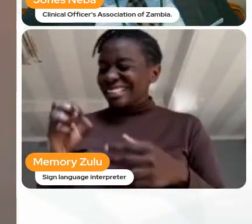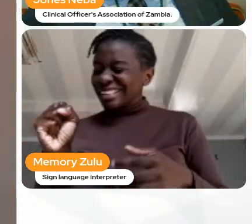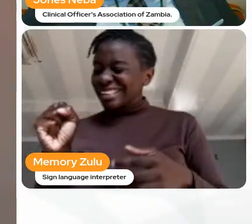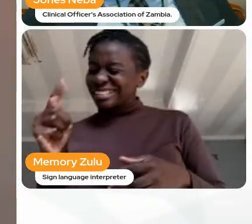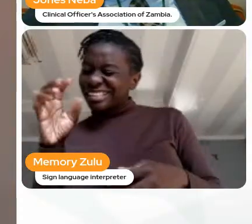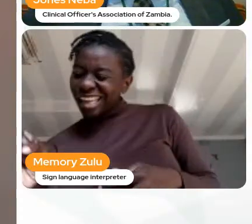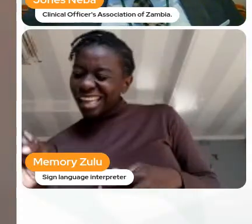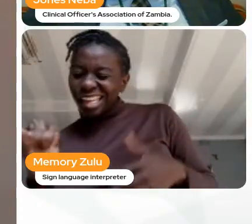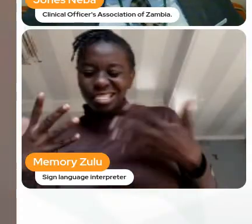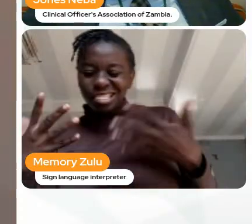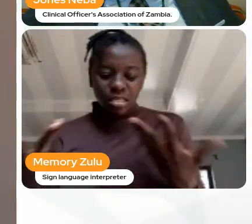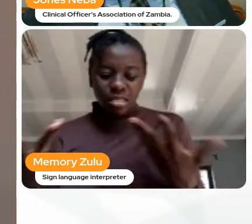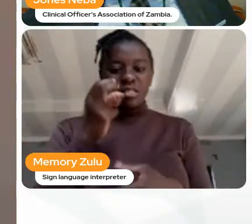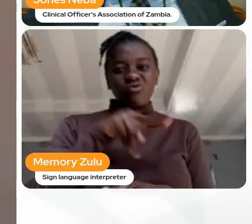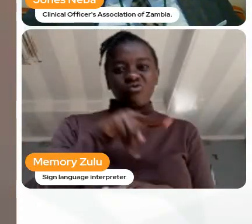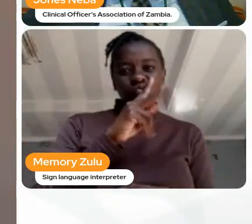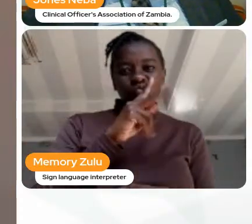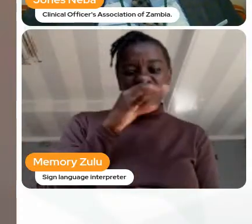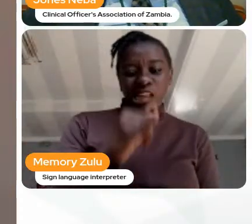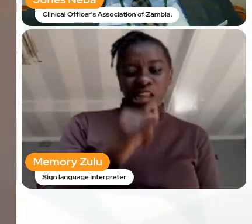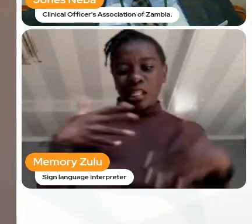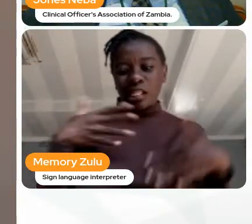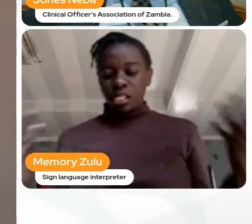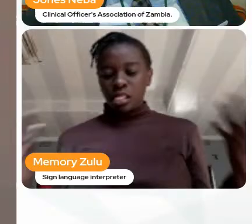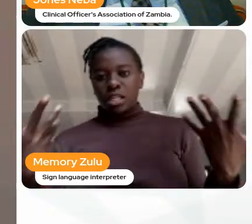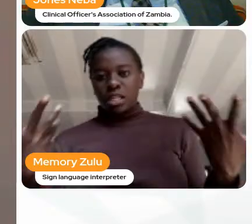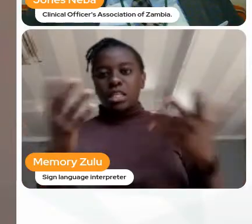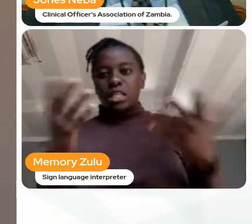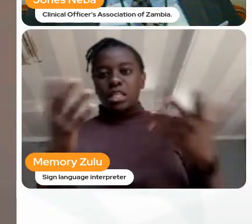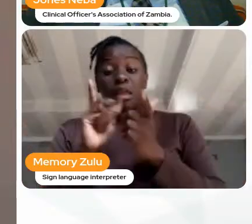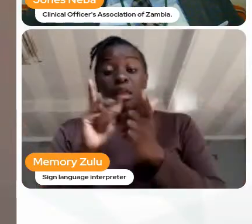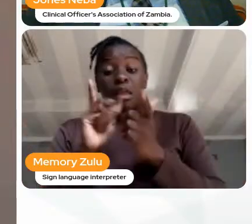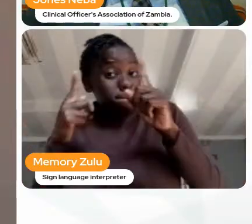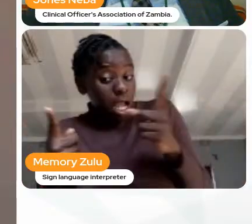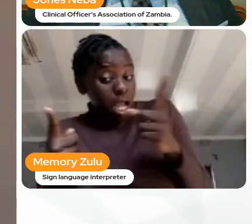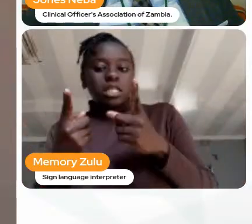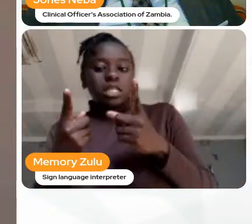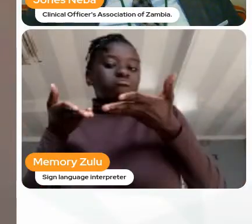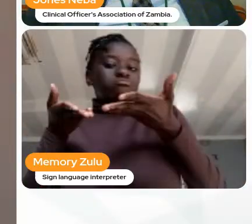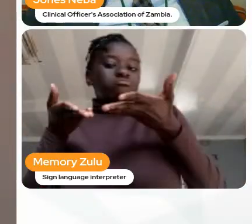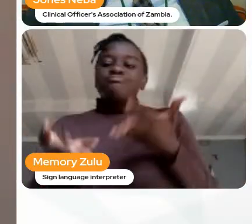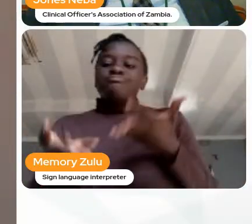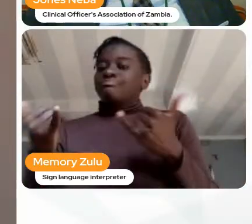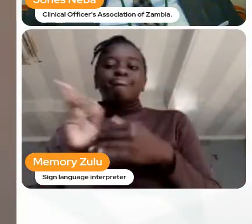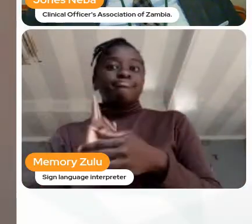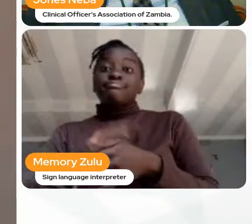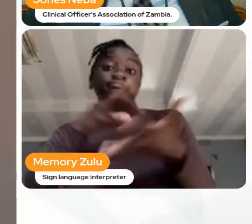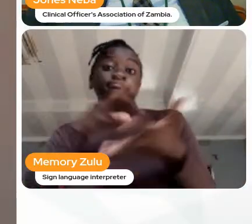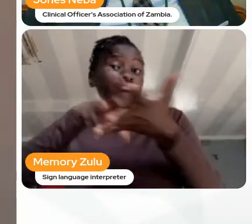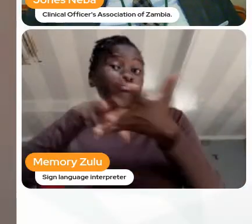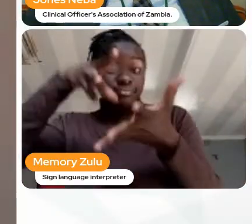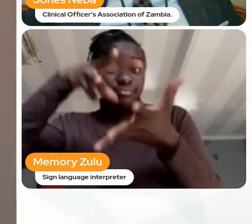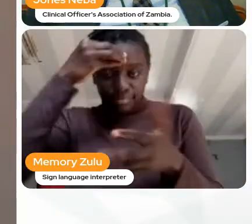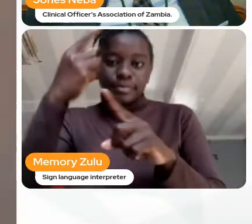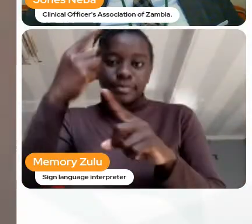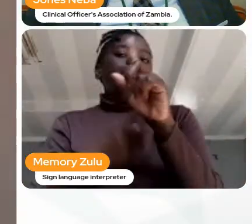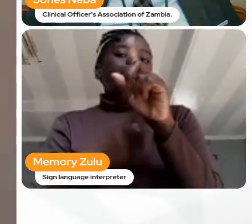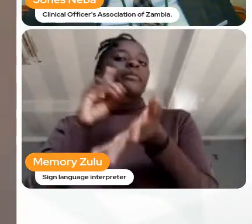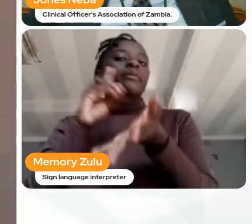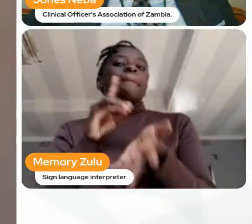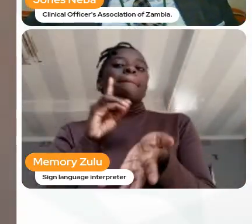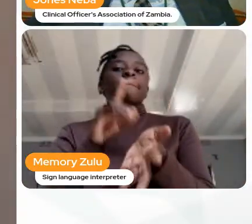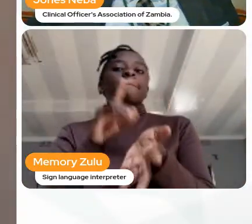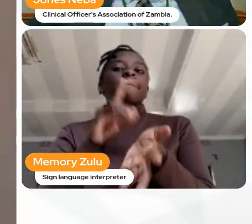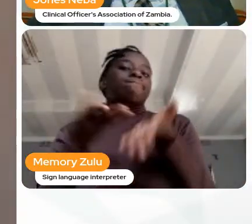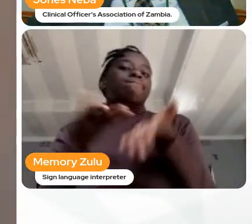protected as we learn from our doc here. If you have any comment, if you have any questions or any contributions